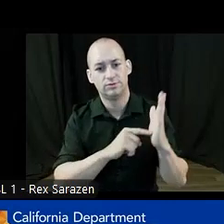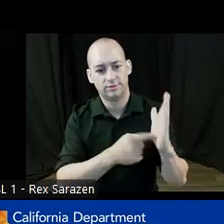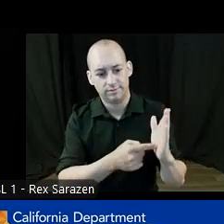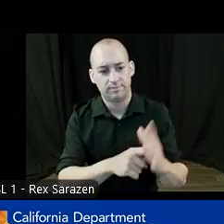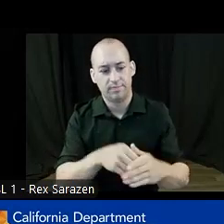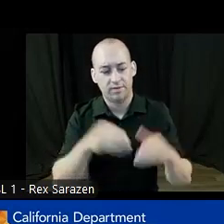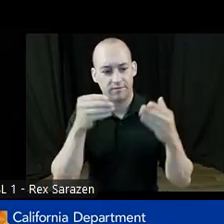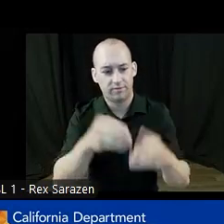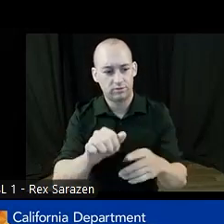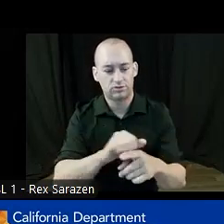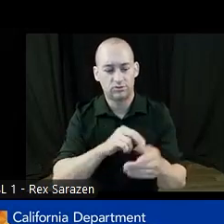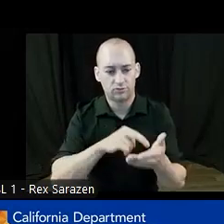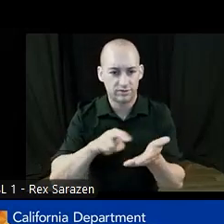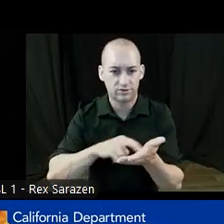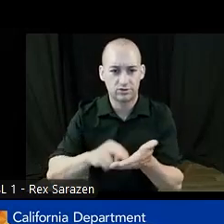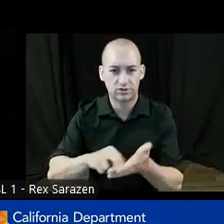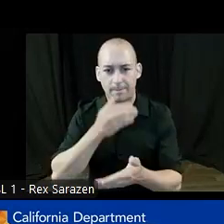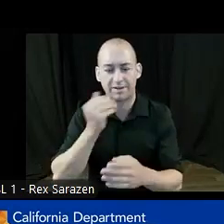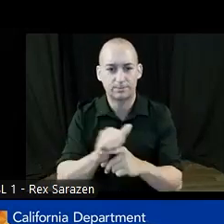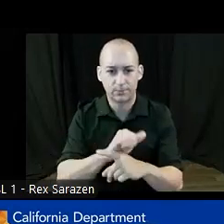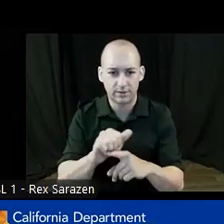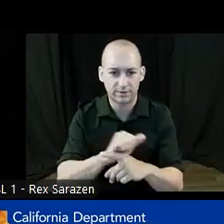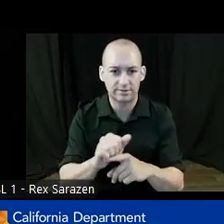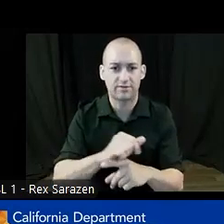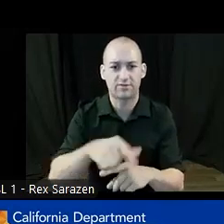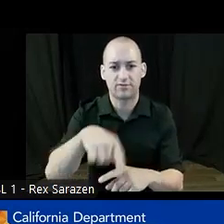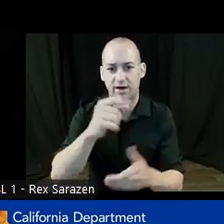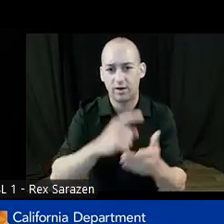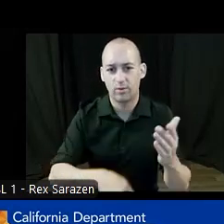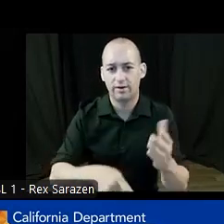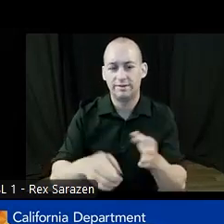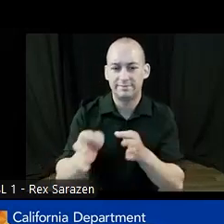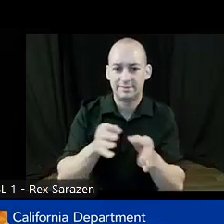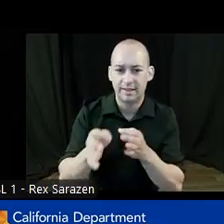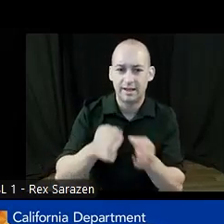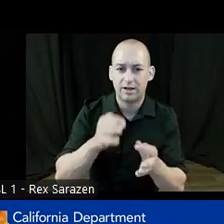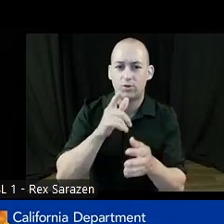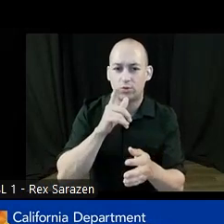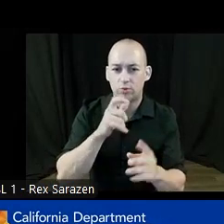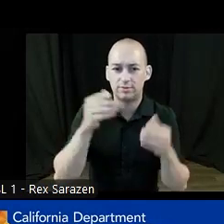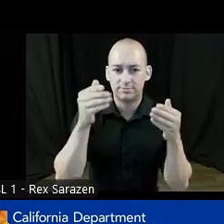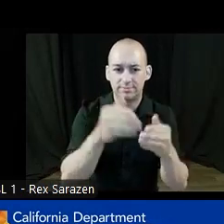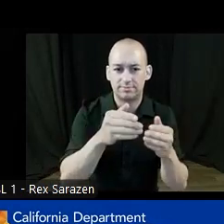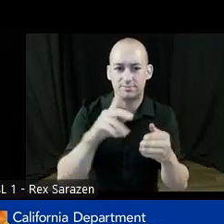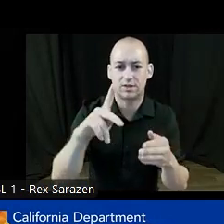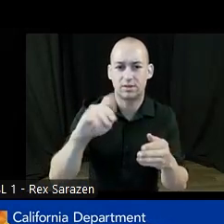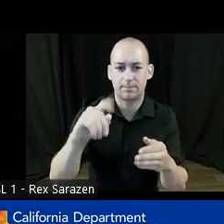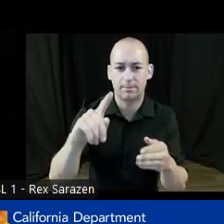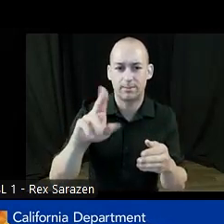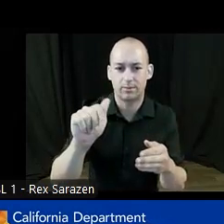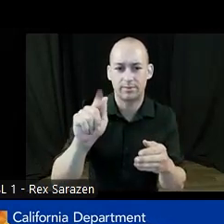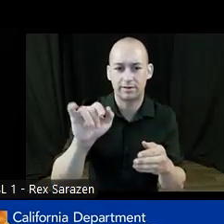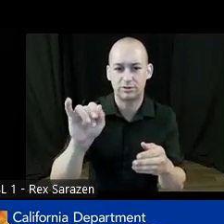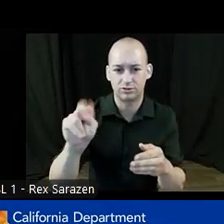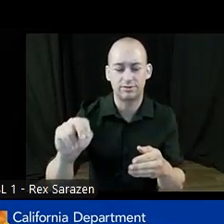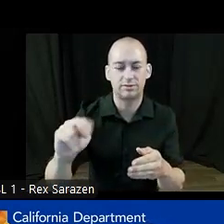best practices. We need to define what the target population is and identify the policy opportunities that the state can